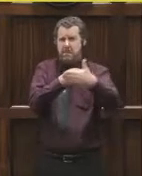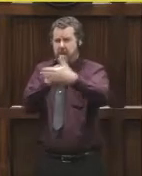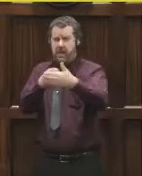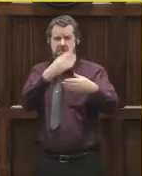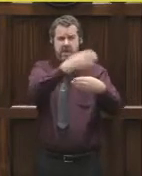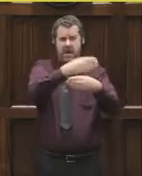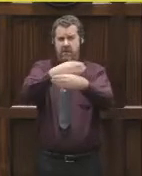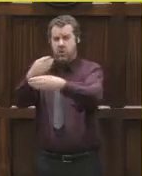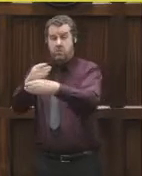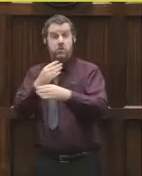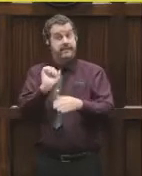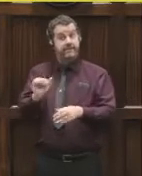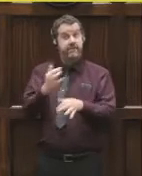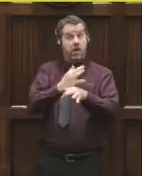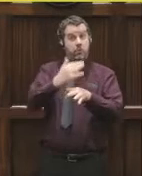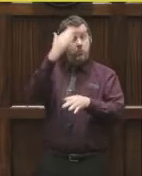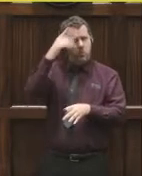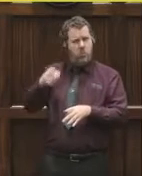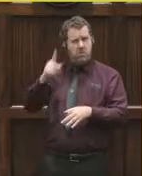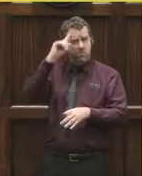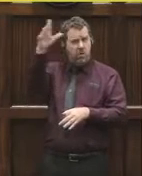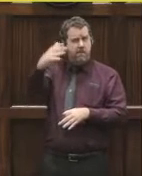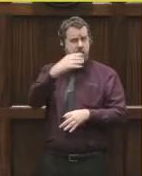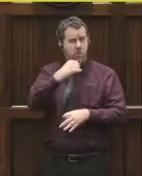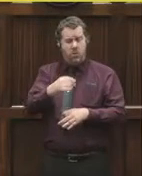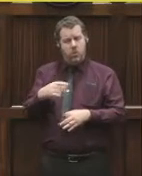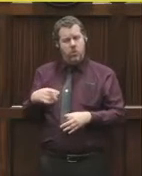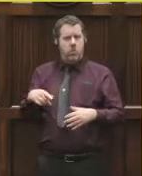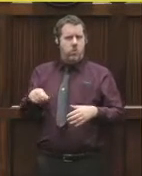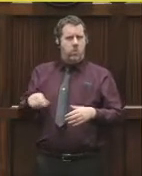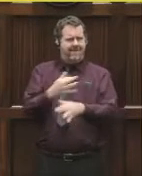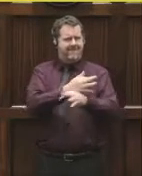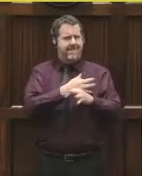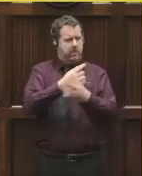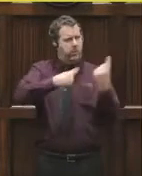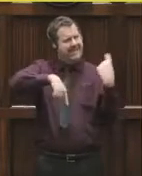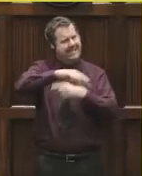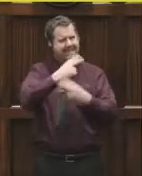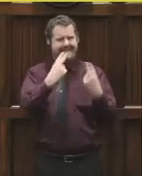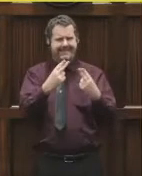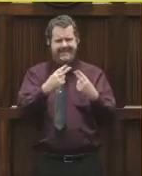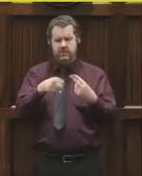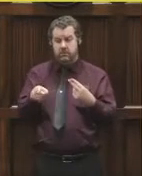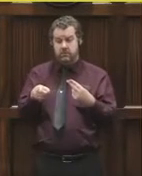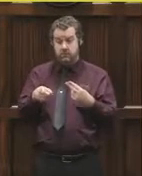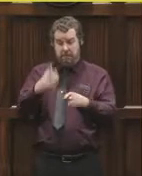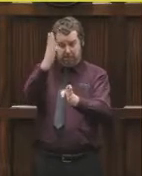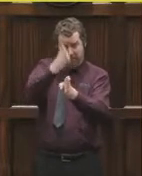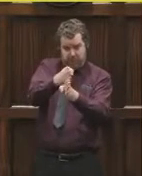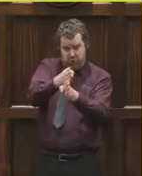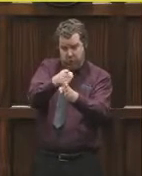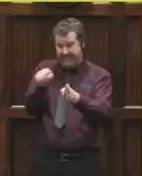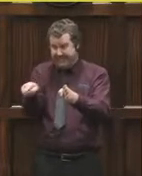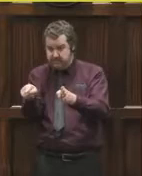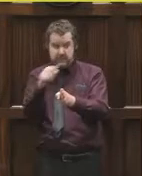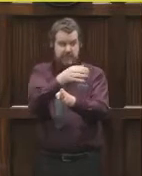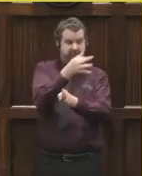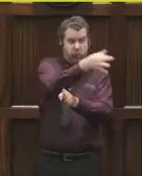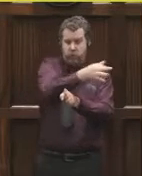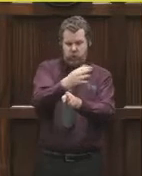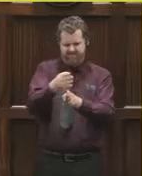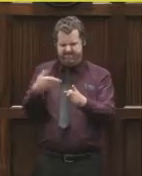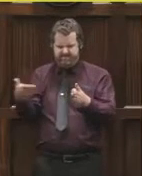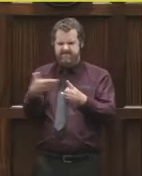he was a bright boy, and as a family they needed to knock down the barriers between him and his potential. The family switched their